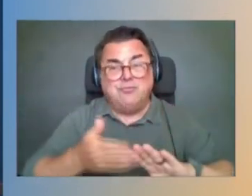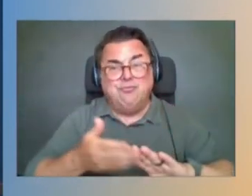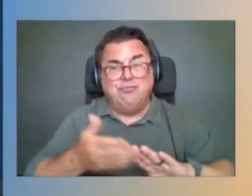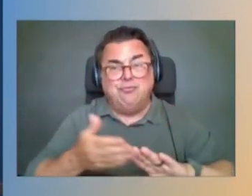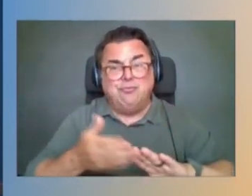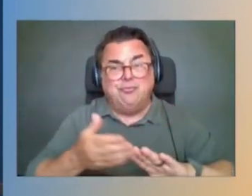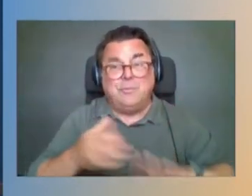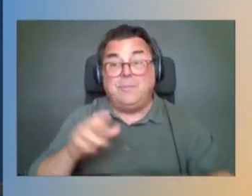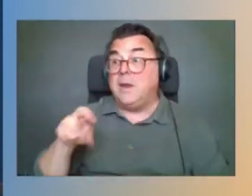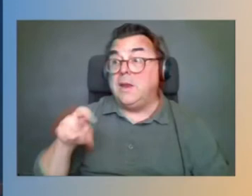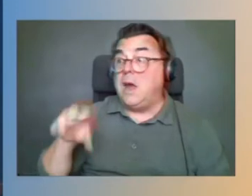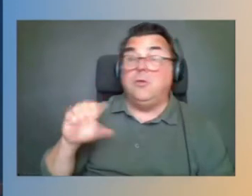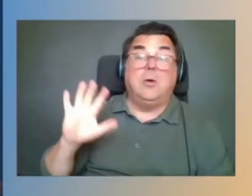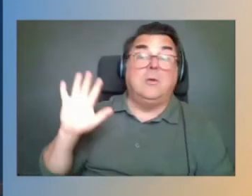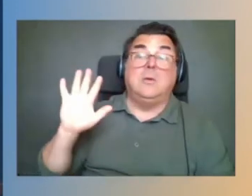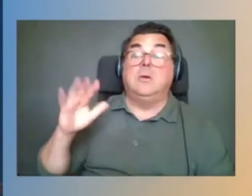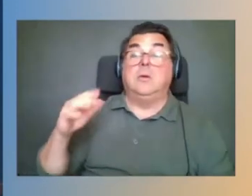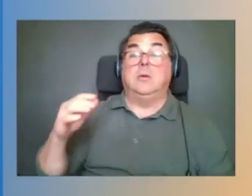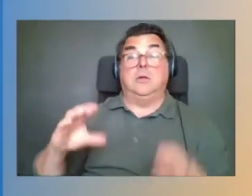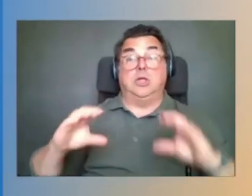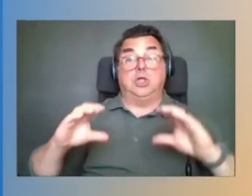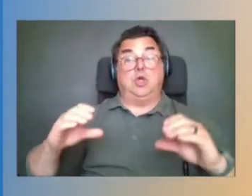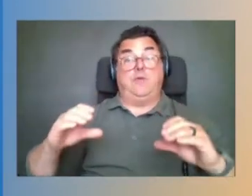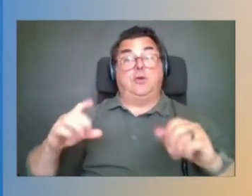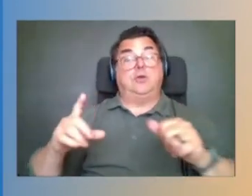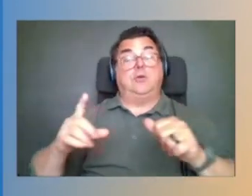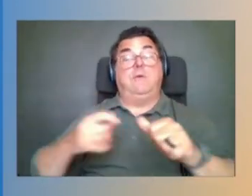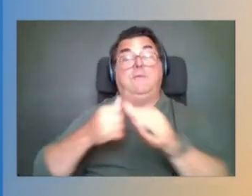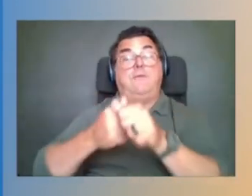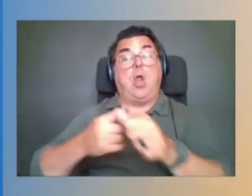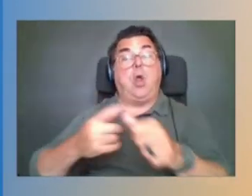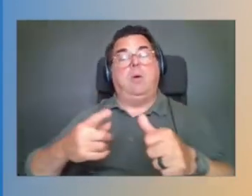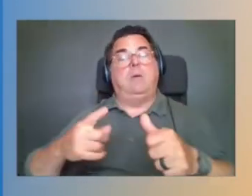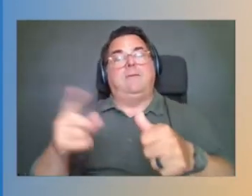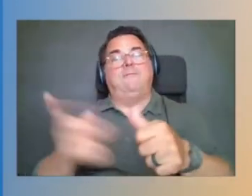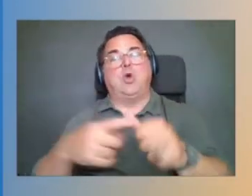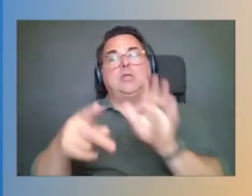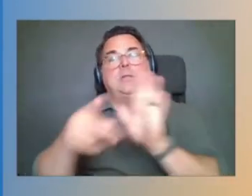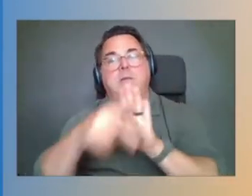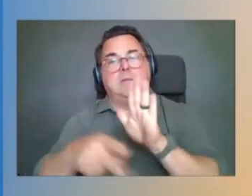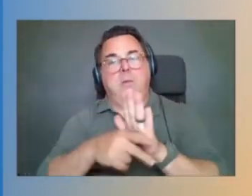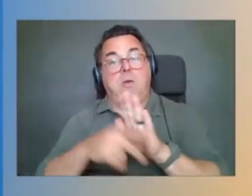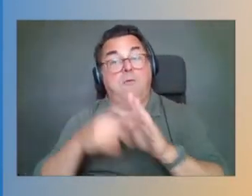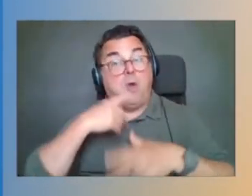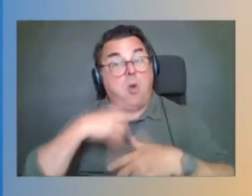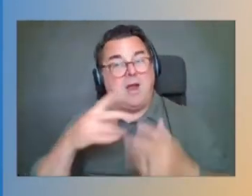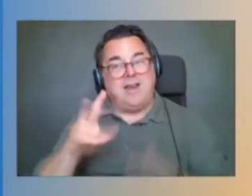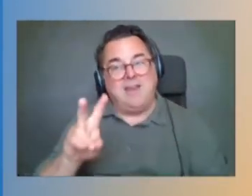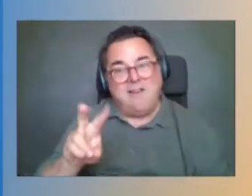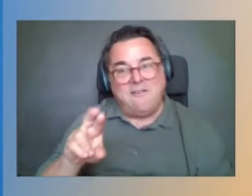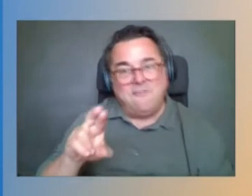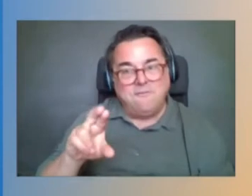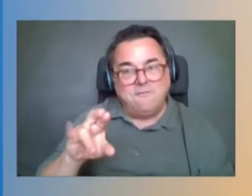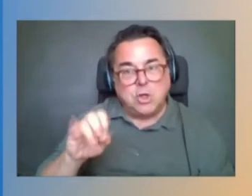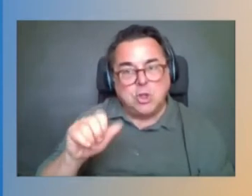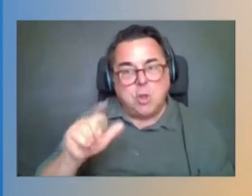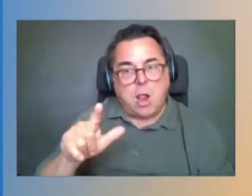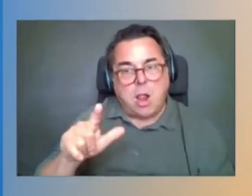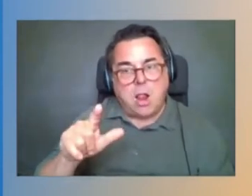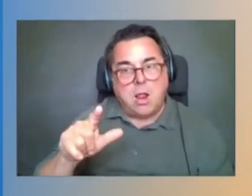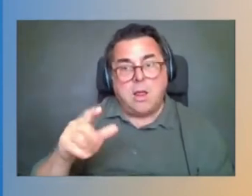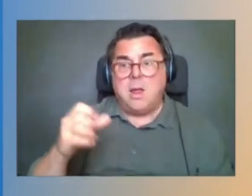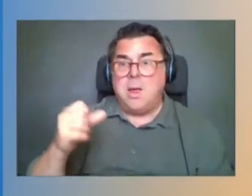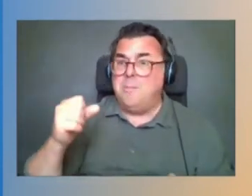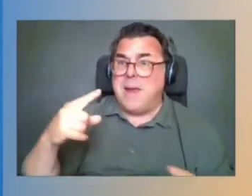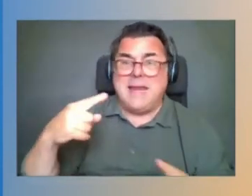is we've designed a server from first principles, specifically for virtualization, for hosting multi-tenants in a secure and safe